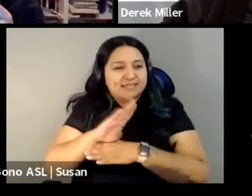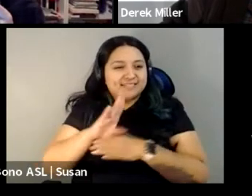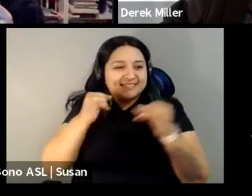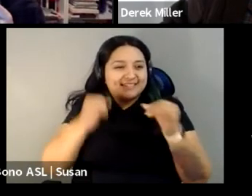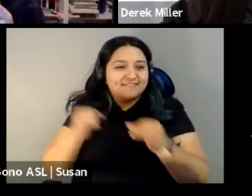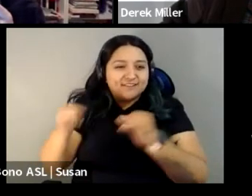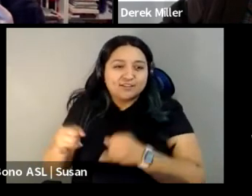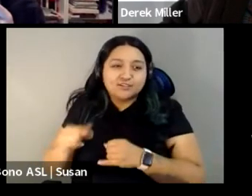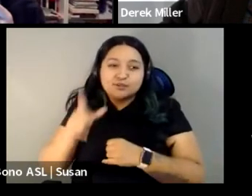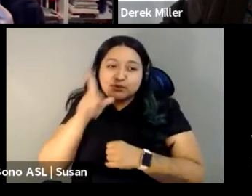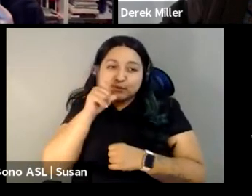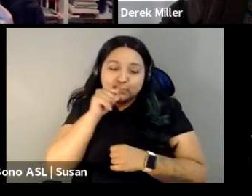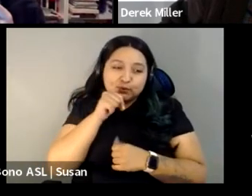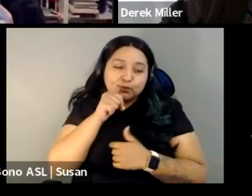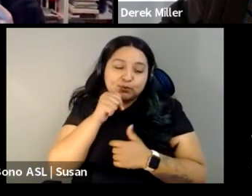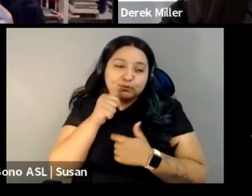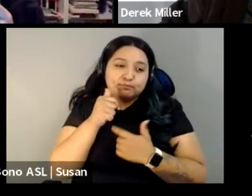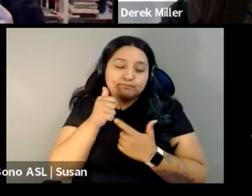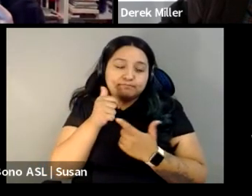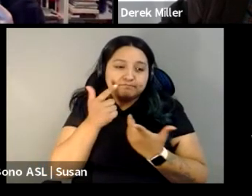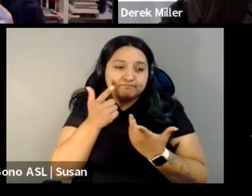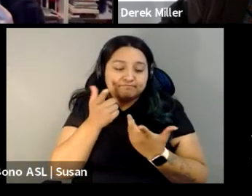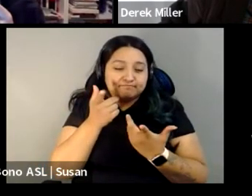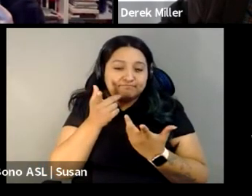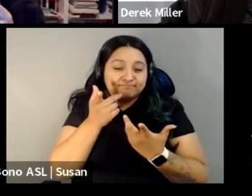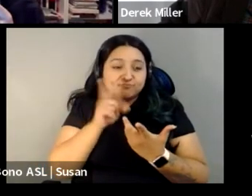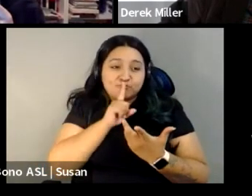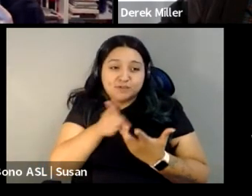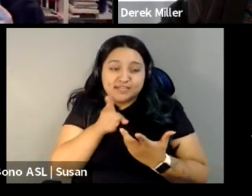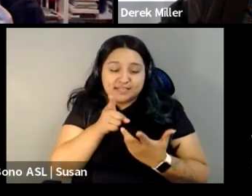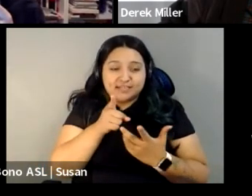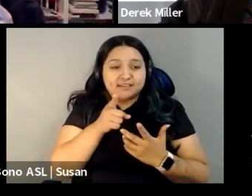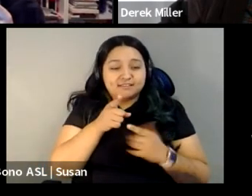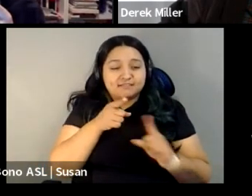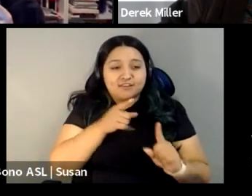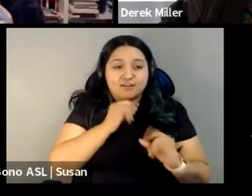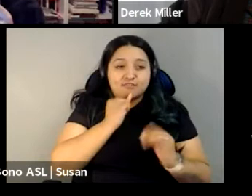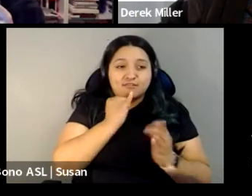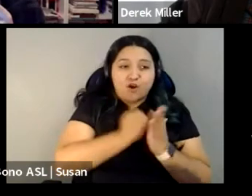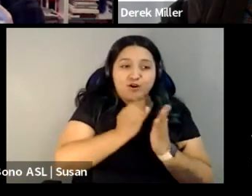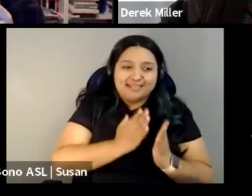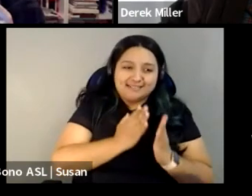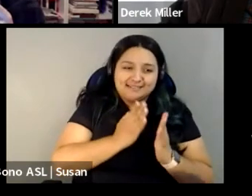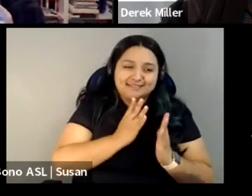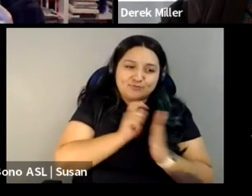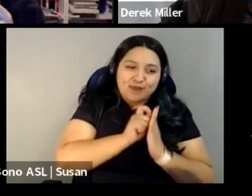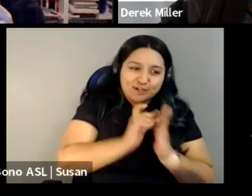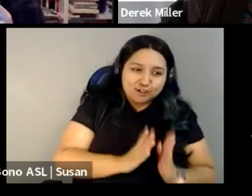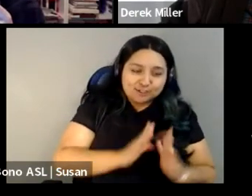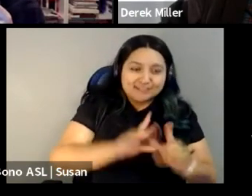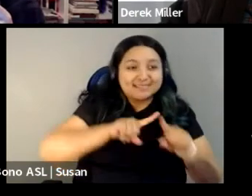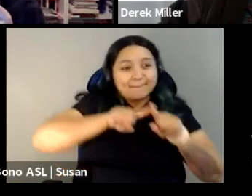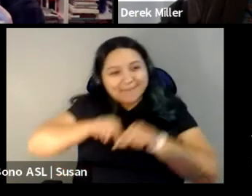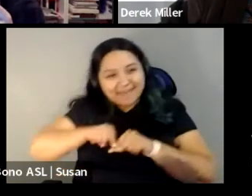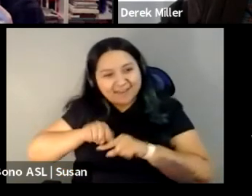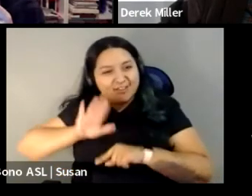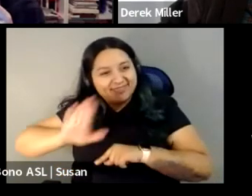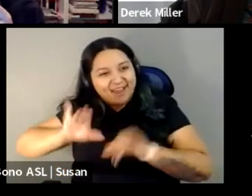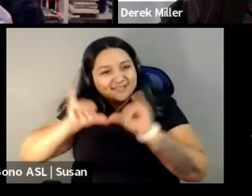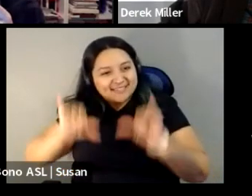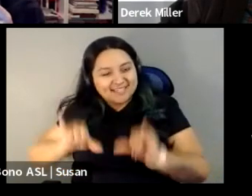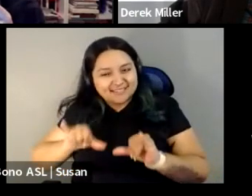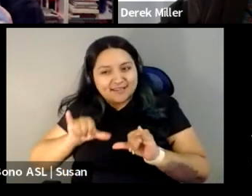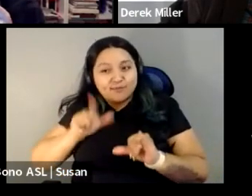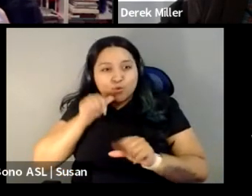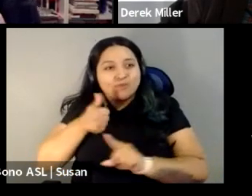cultivated artists, particularly playwrights' dependency on the very systems that they created. And they